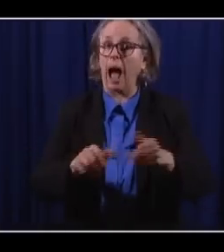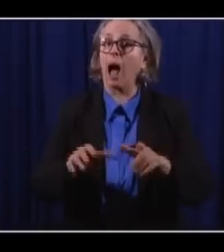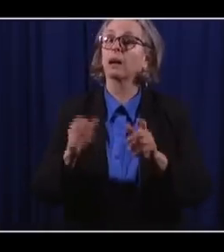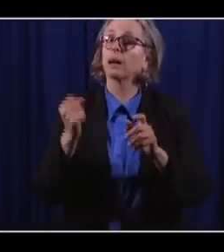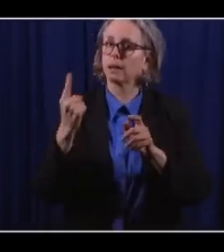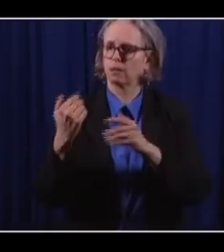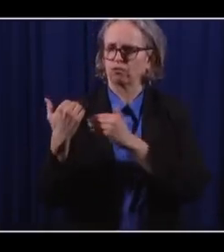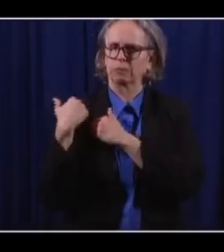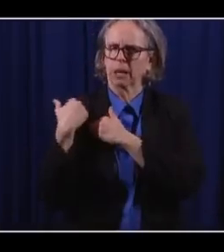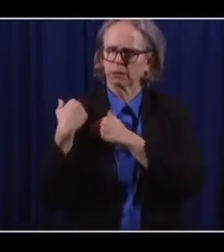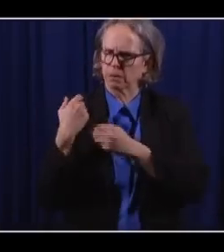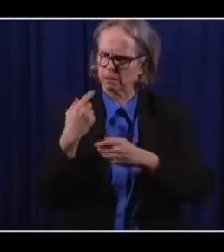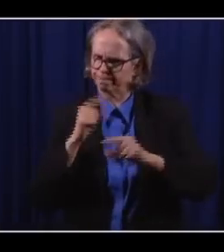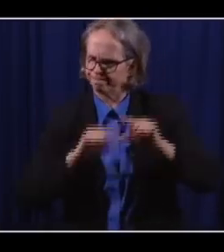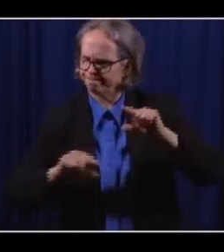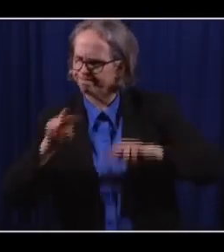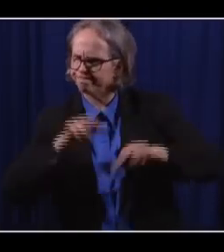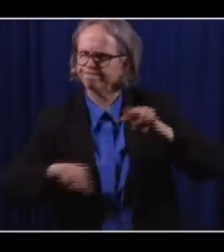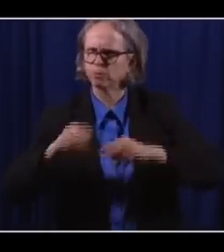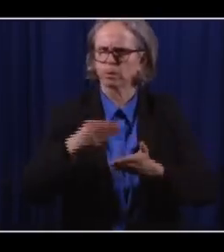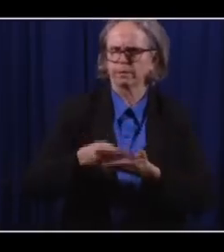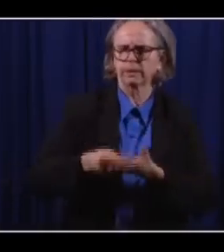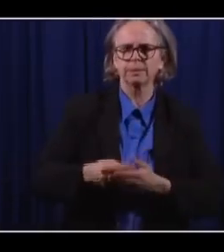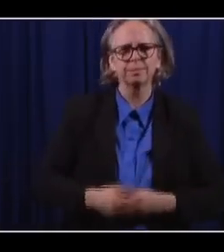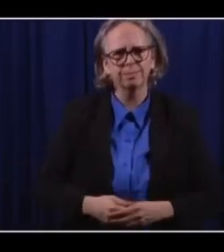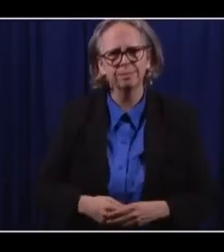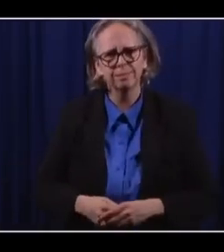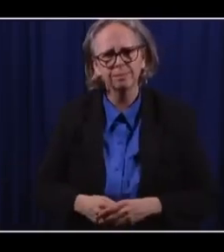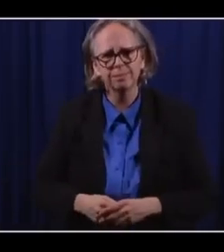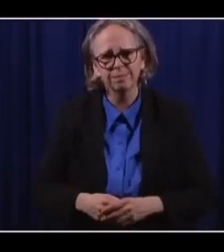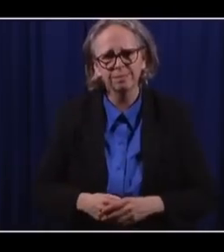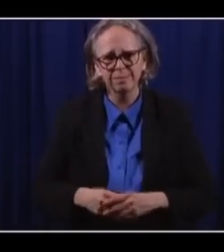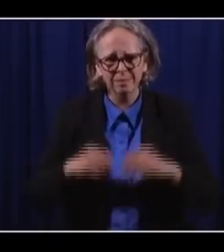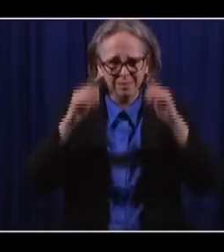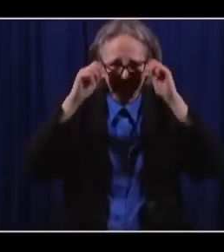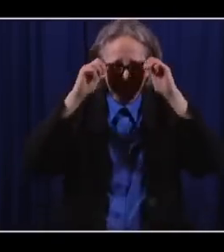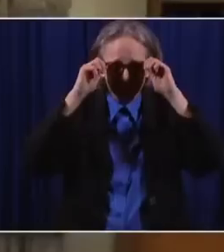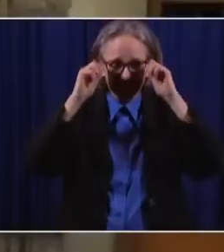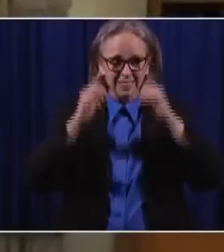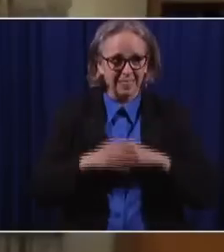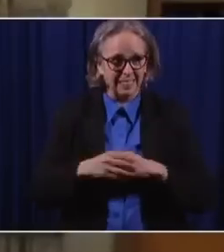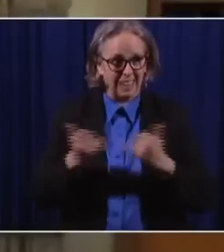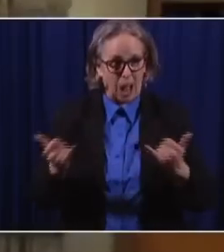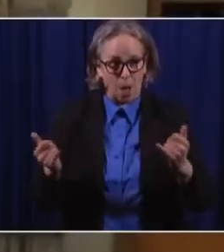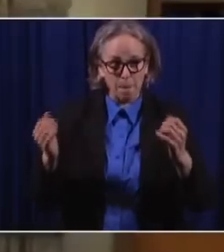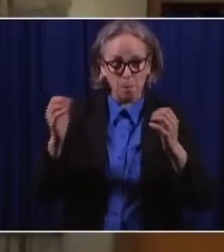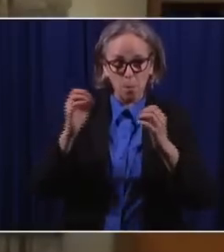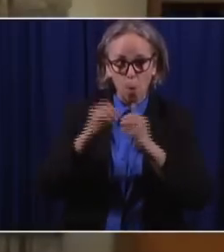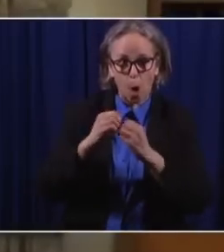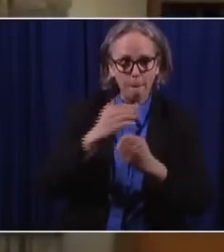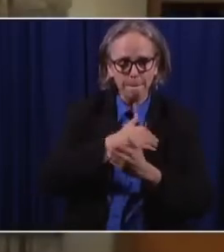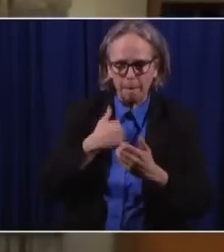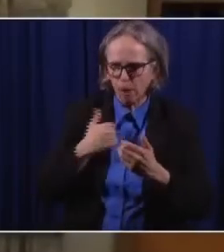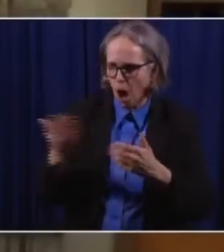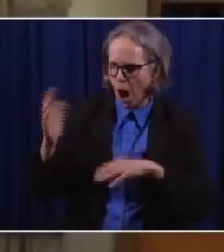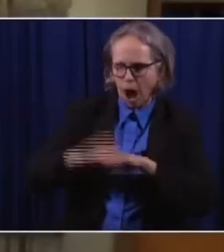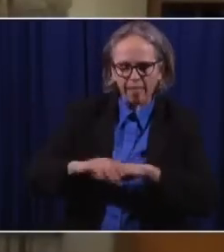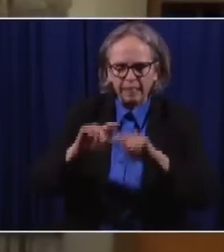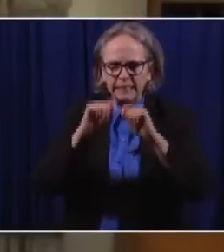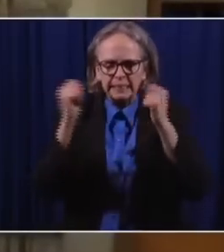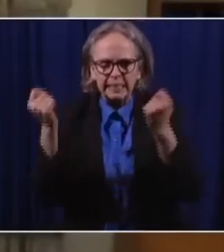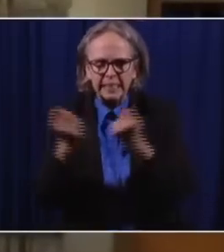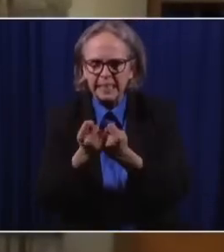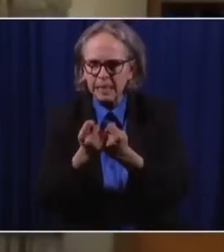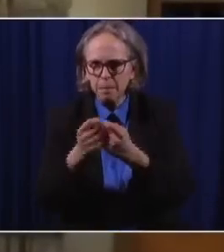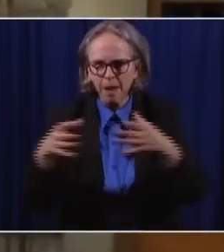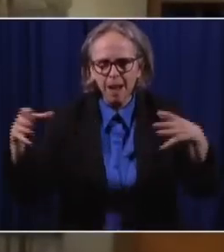strategically. Finally, I want to talk about additional members of our team who have been working tirelessly throughout the pandemic,